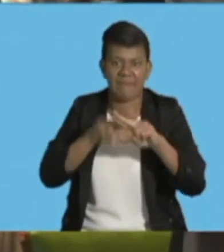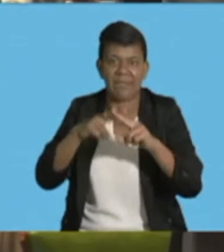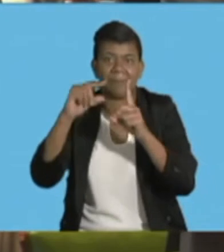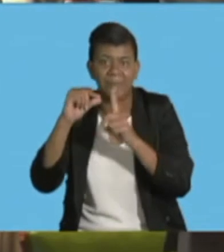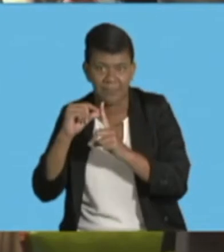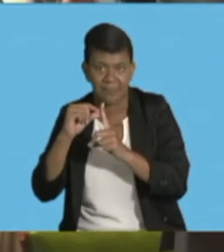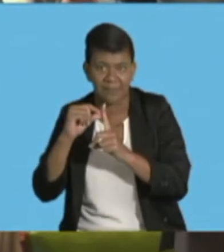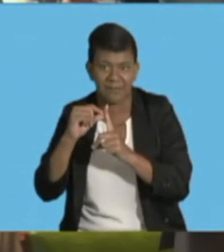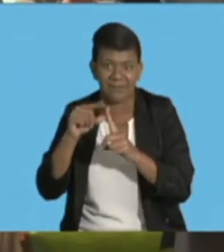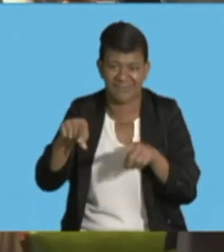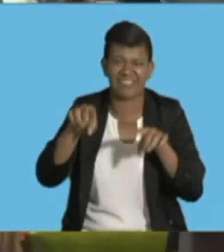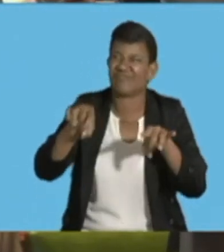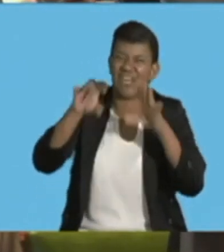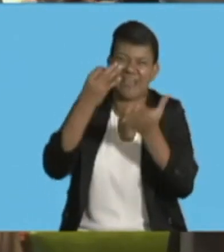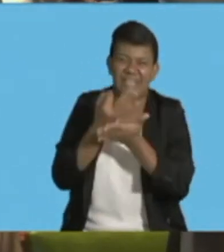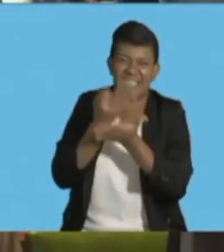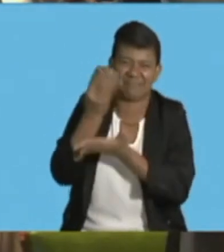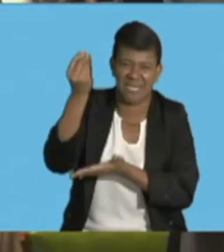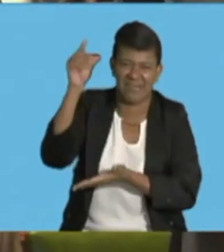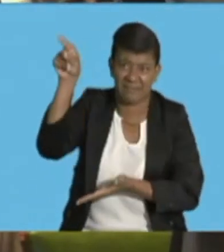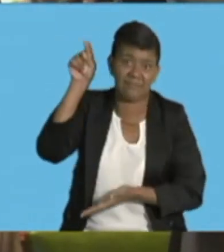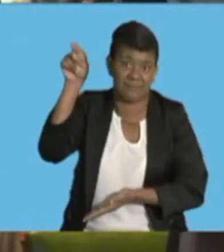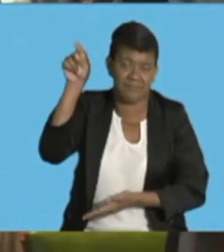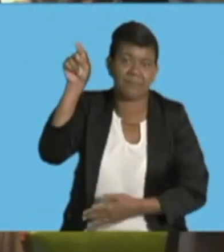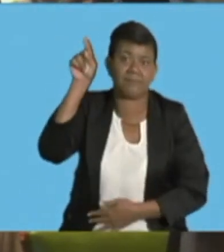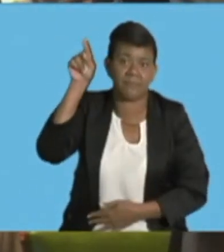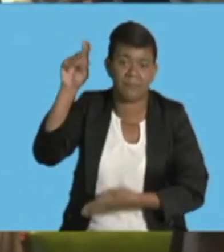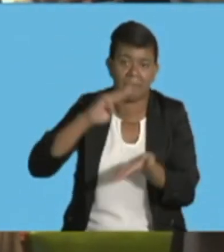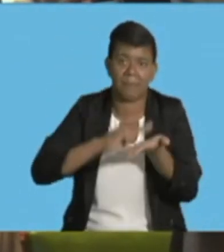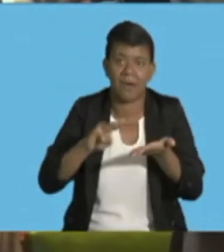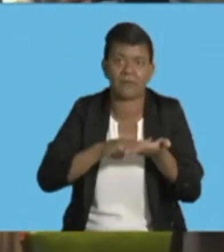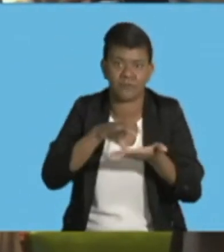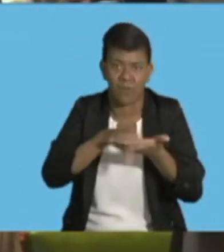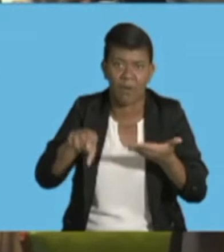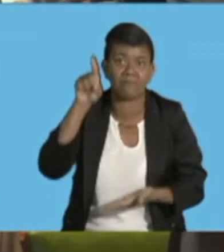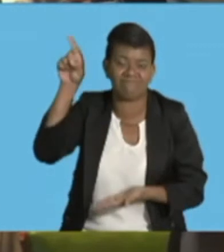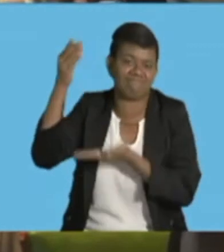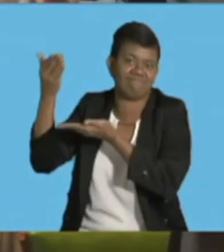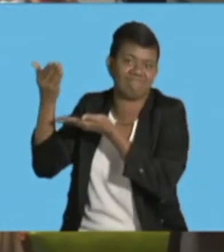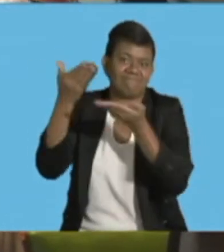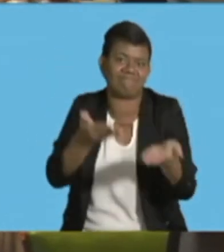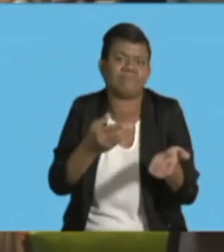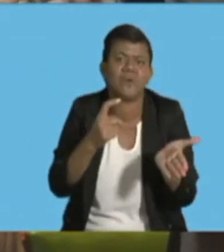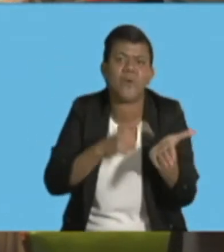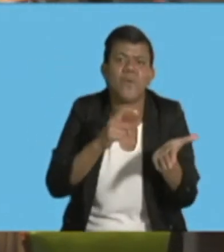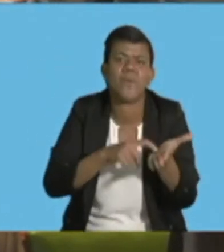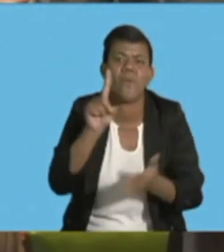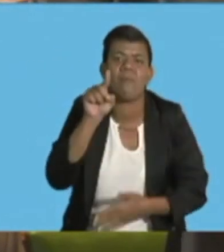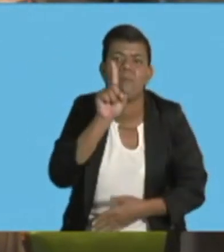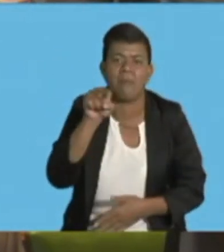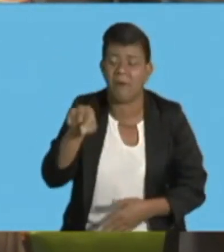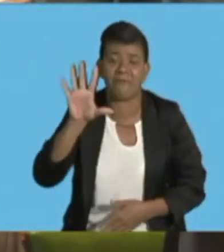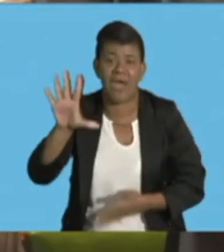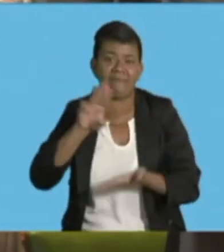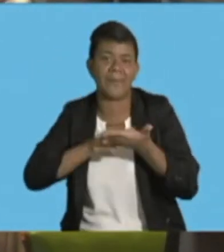Facility Program. And in that $2 billion program, they'll give loans to the tune of $1.5 billion to Pacific Island